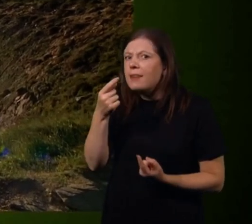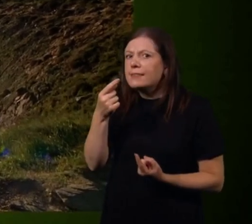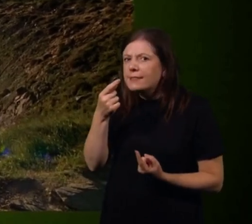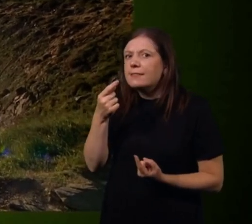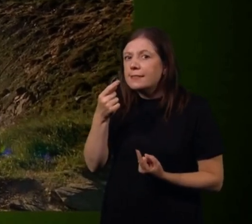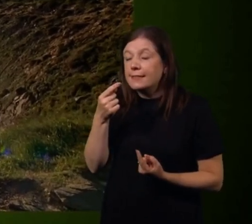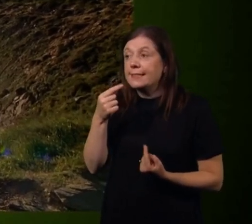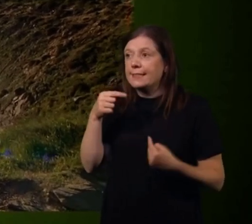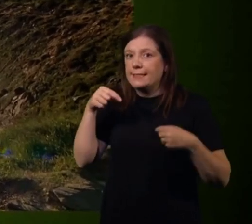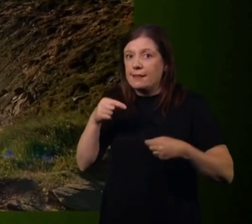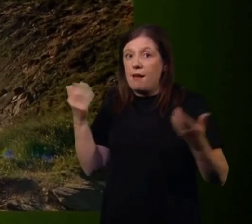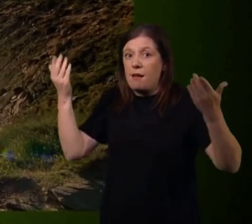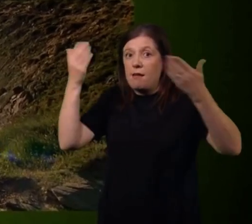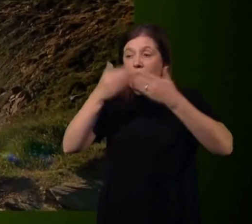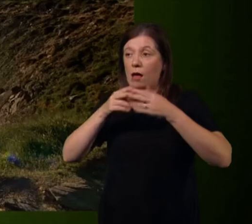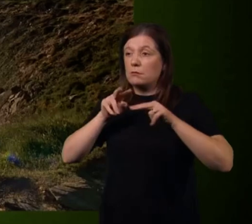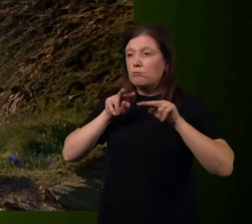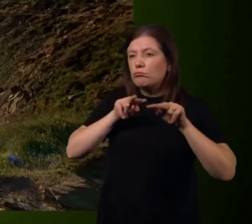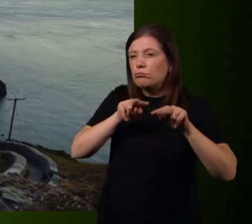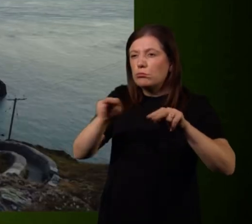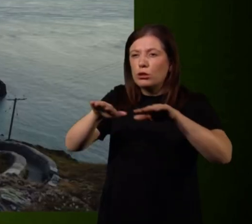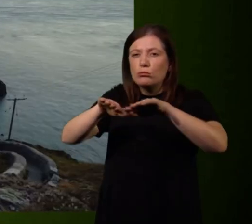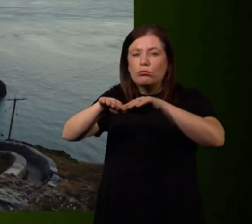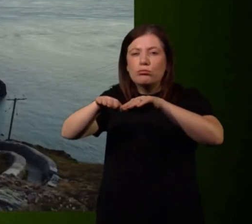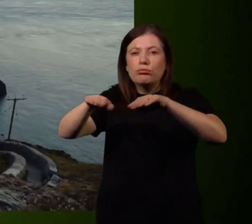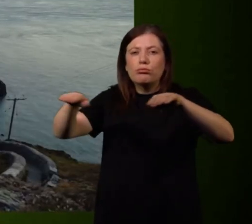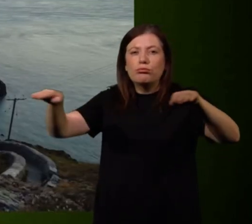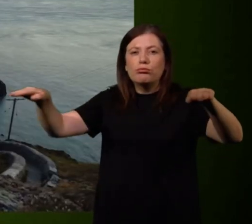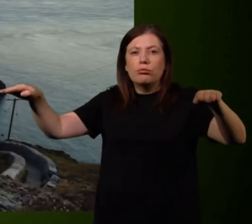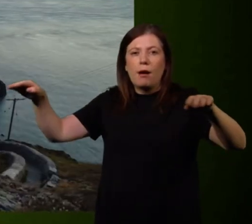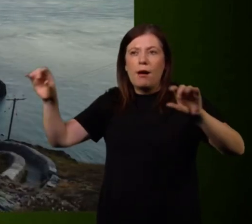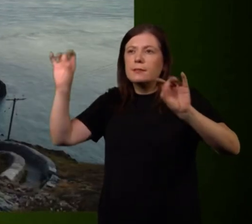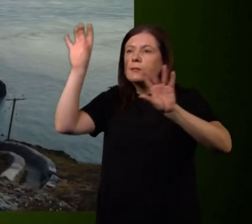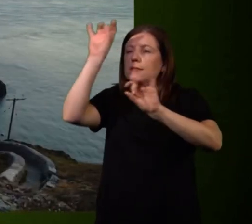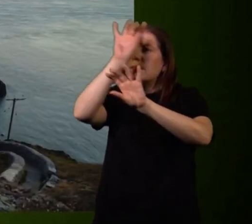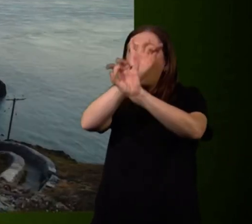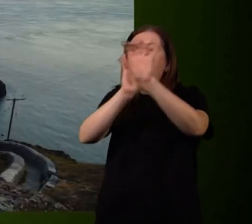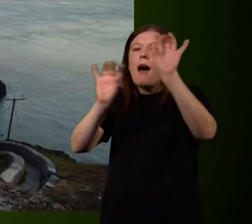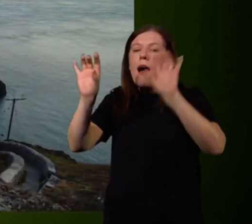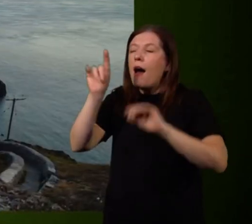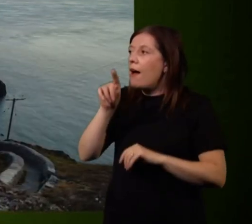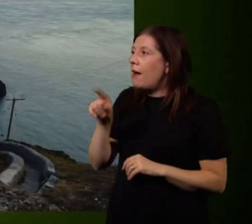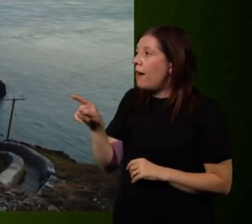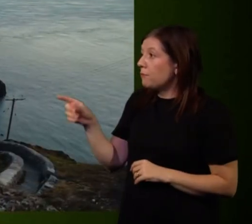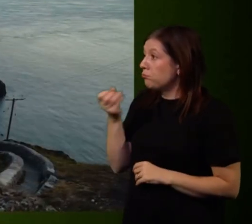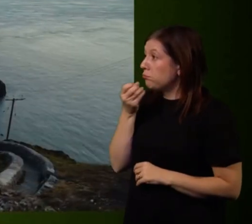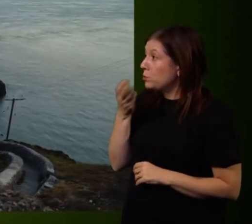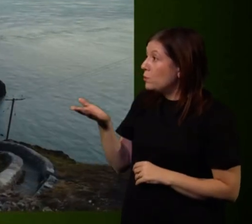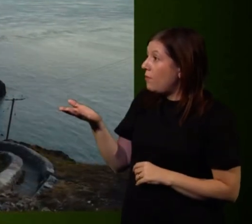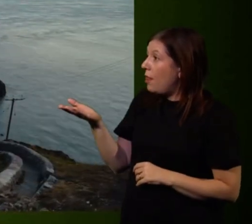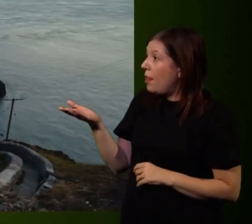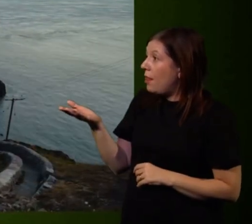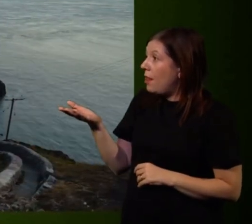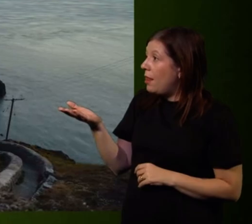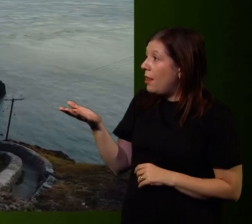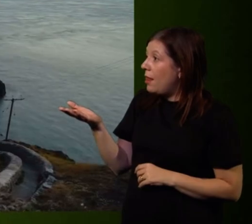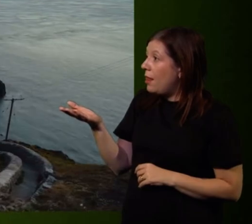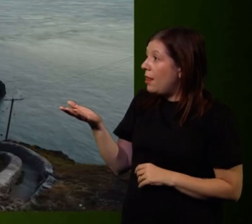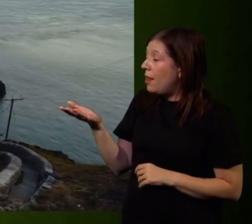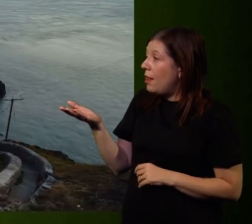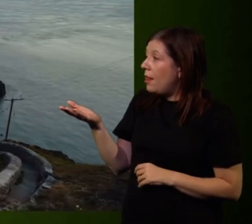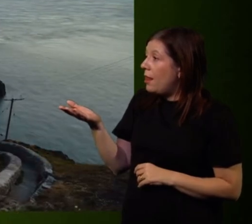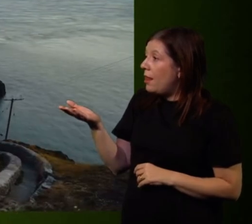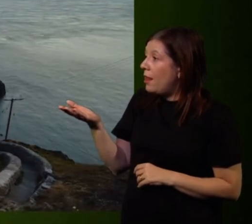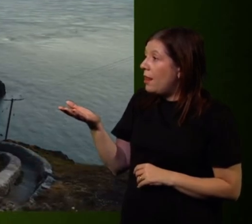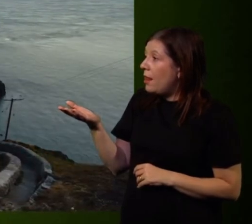at night, the sea view, looking out from South Stack under a starry night sky. Now, this is a beautiful time-lapse shot